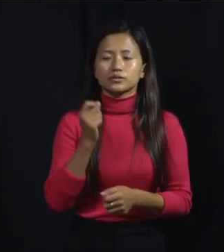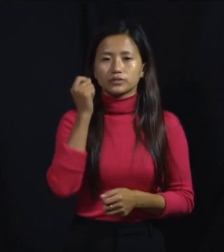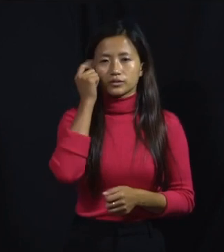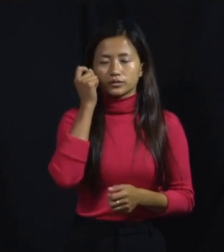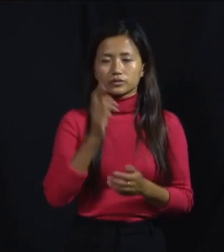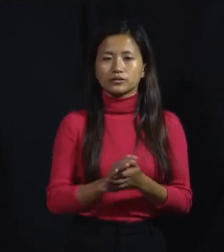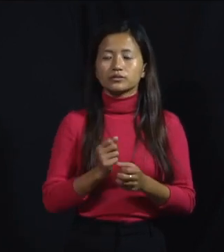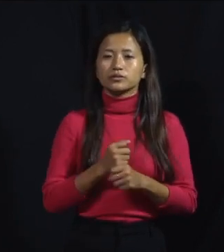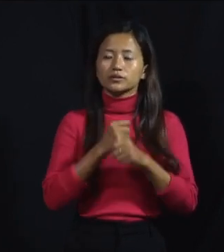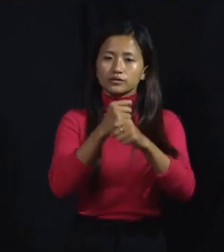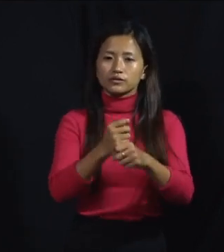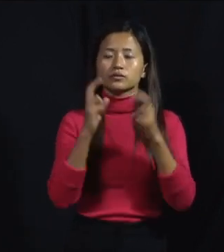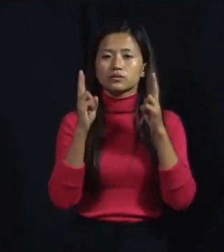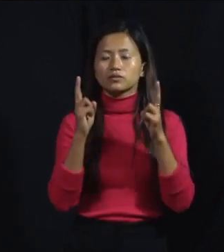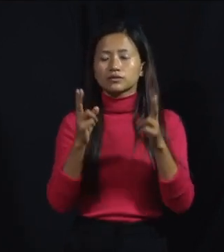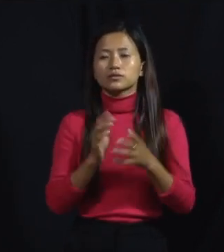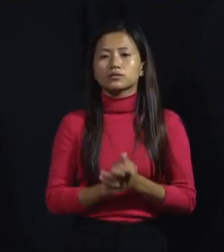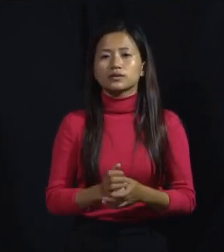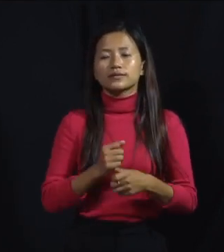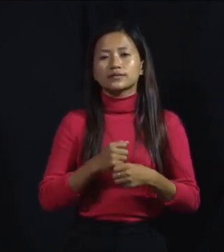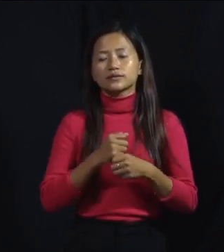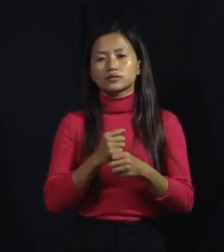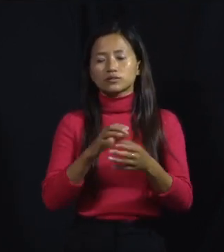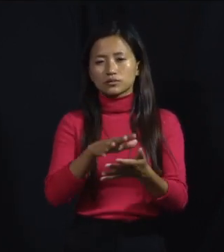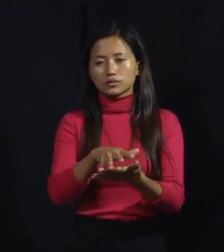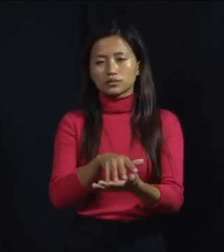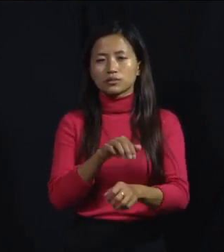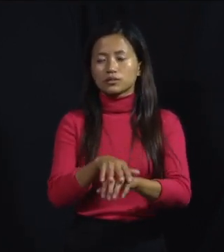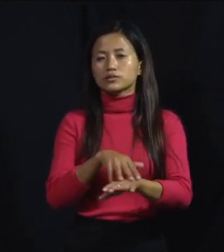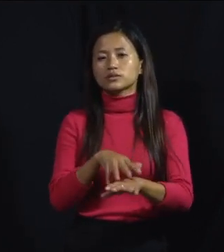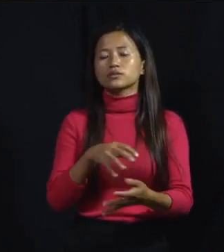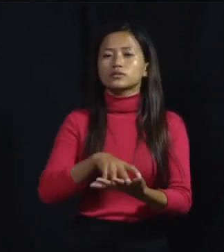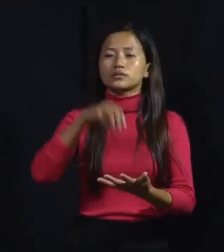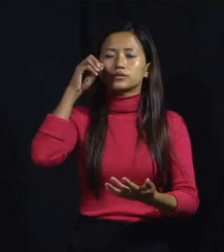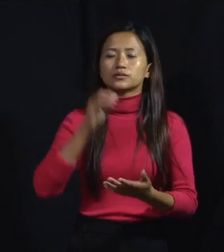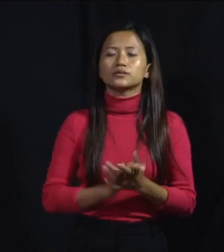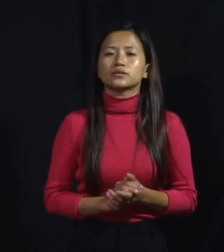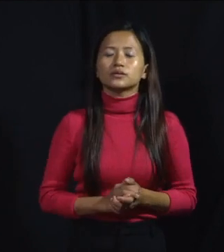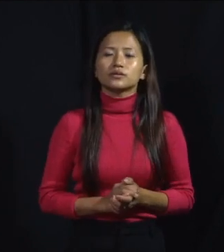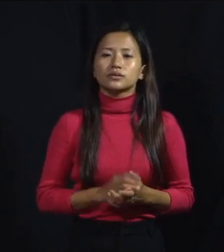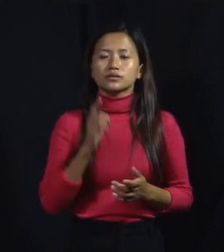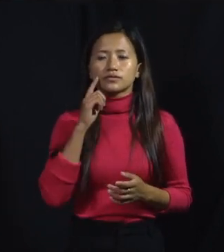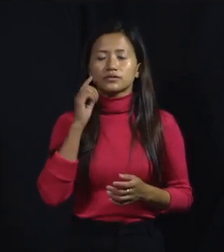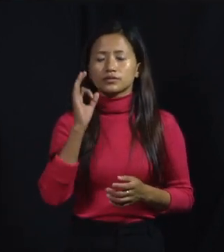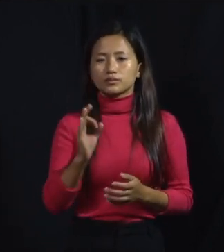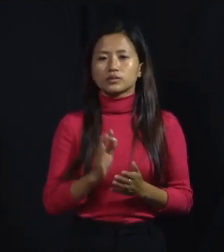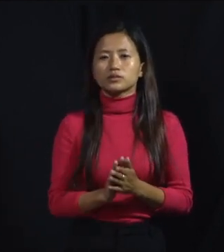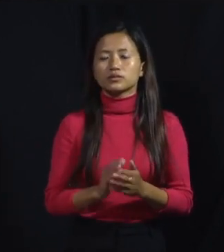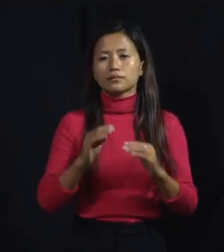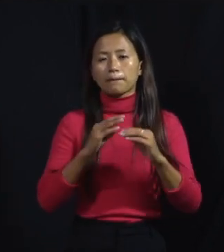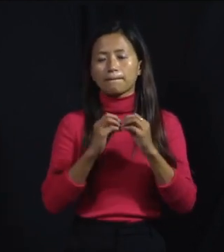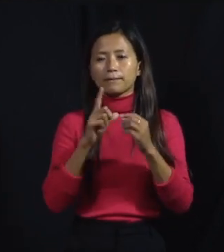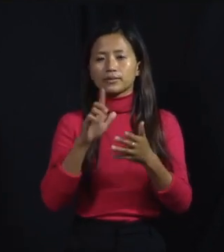the gifted child, the normal child, and the slow learners, okay? And then it is also very important to